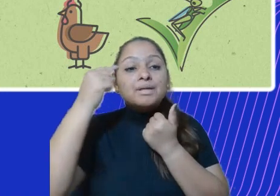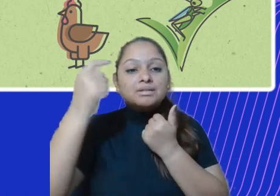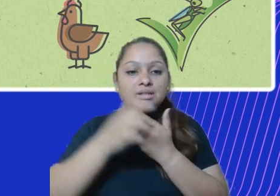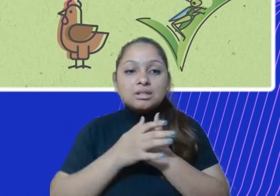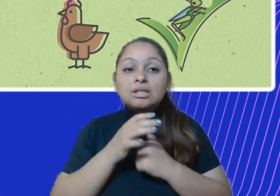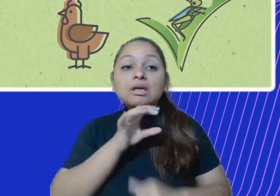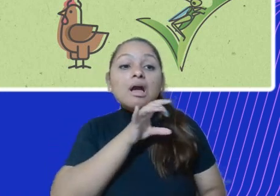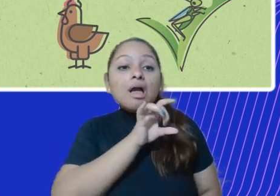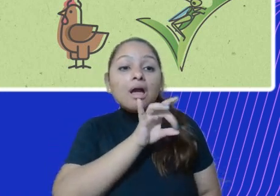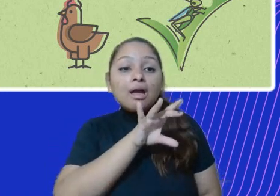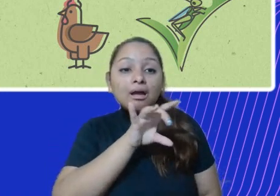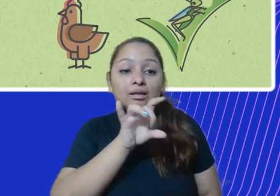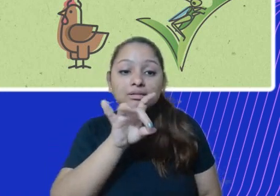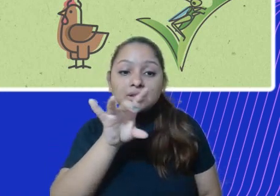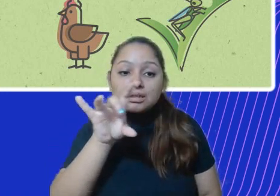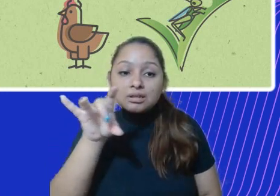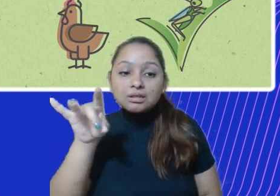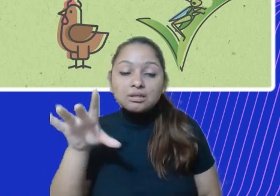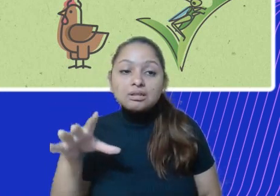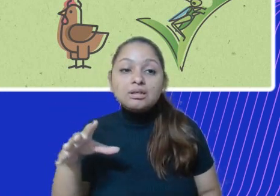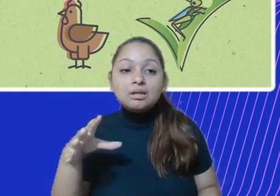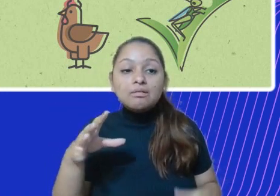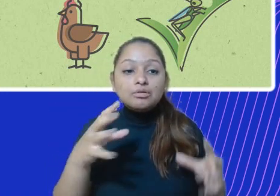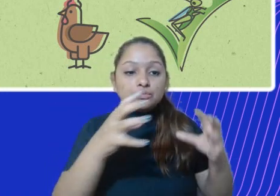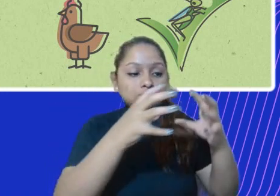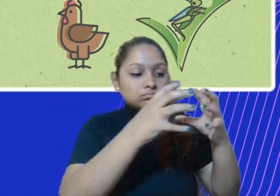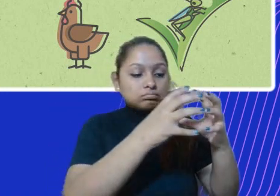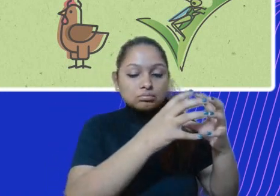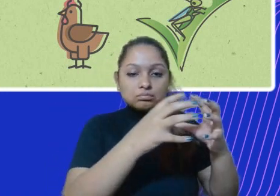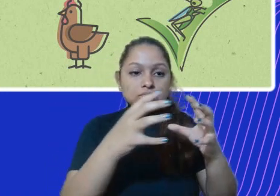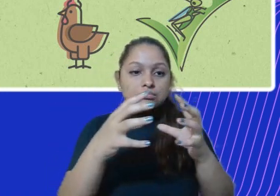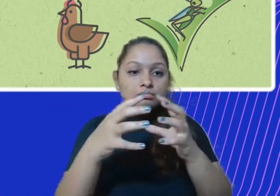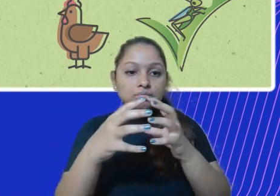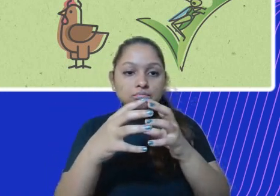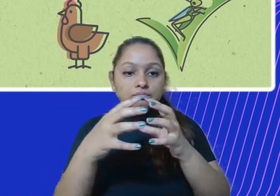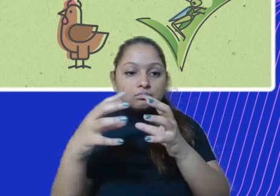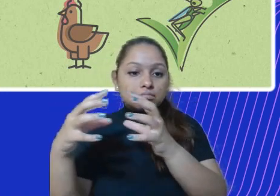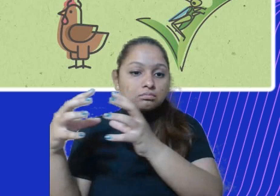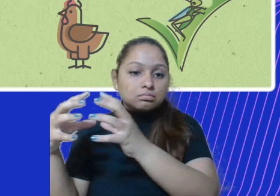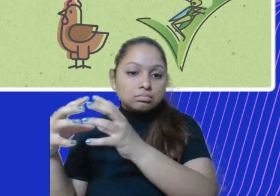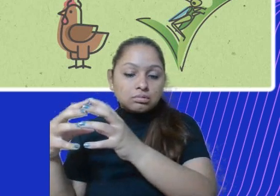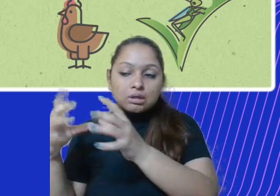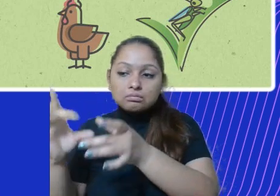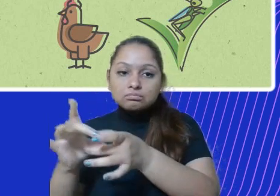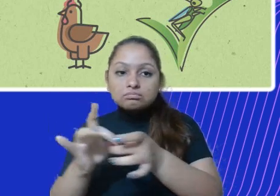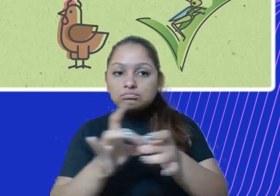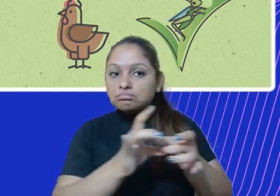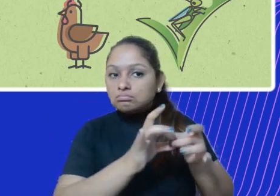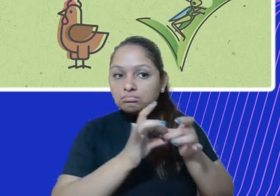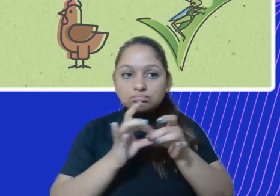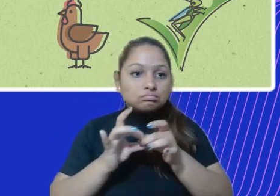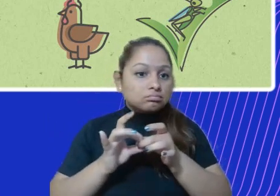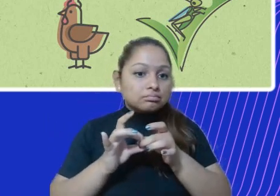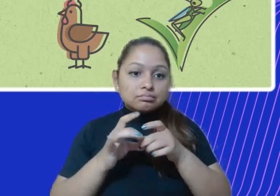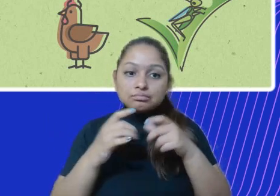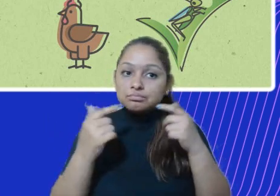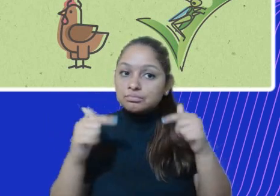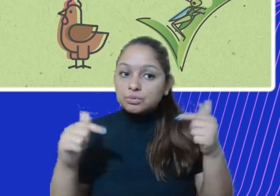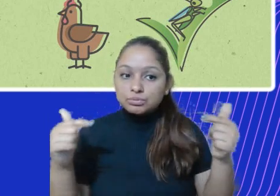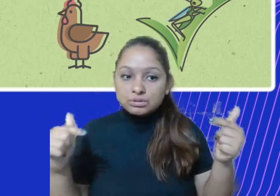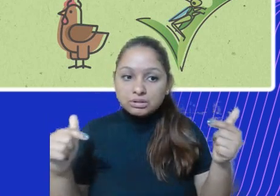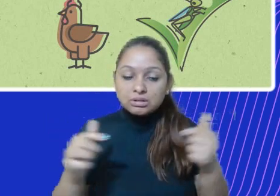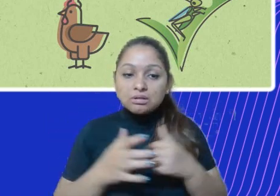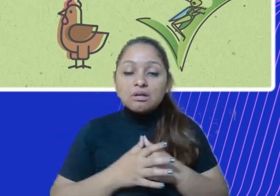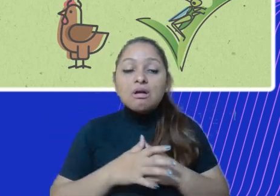that we are psychological bubbles, we are individuals that are not related to the whole. The whole has no